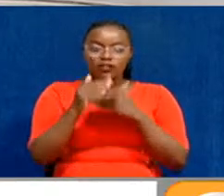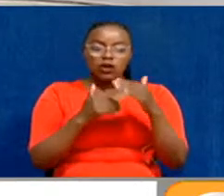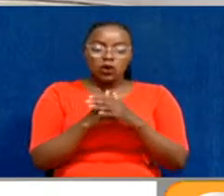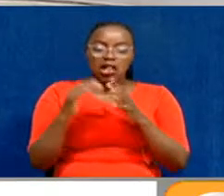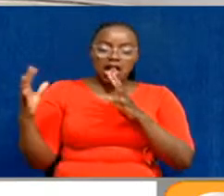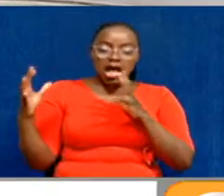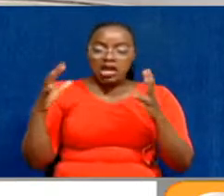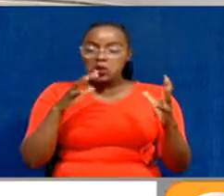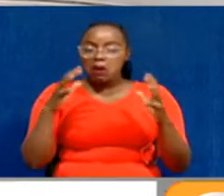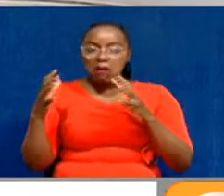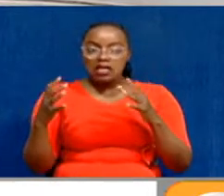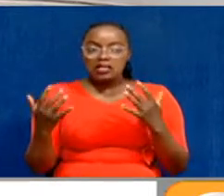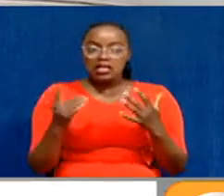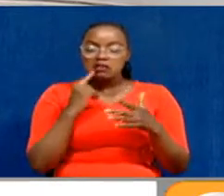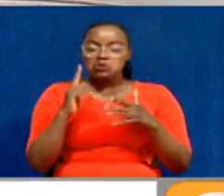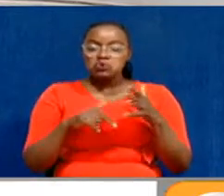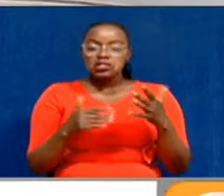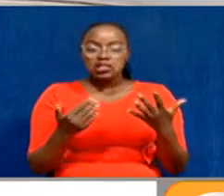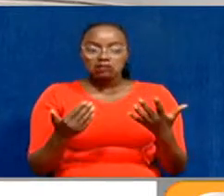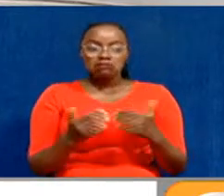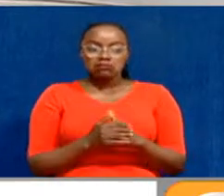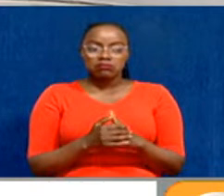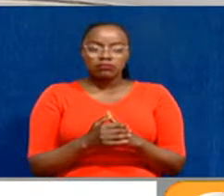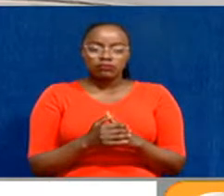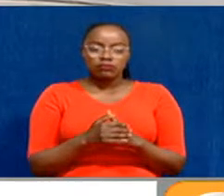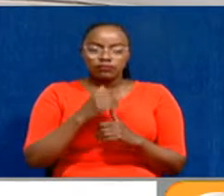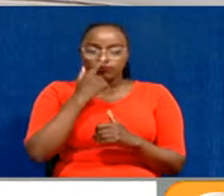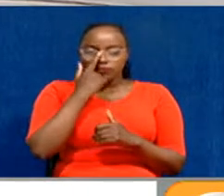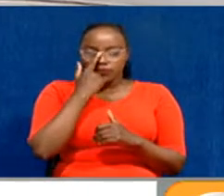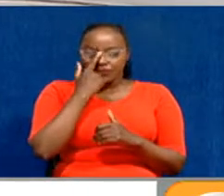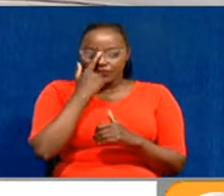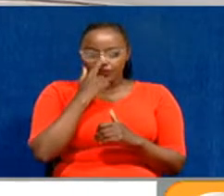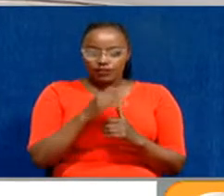these arguments about how